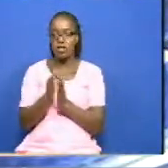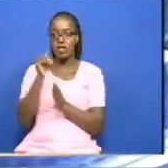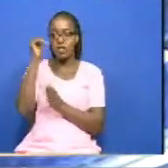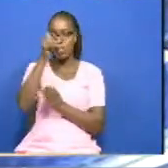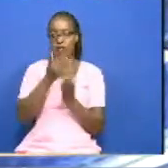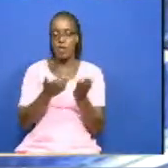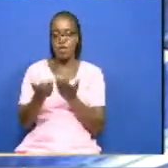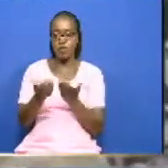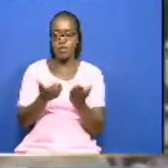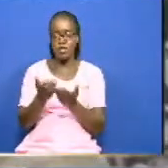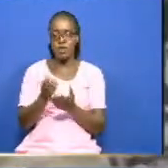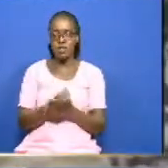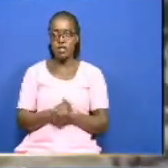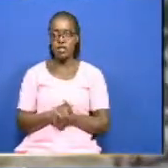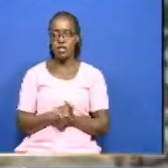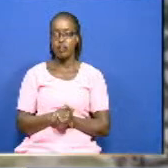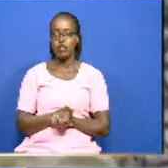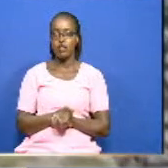Business Roundup.